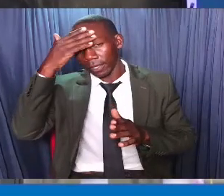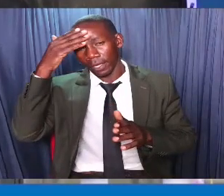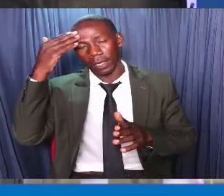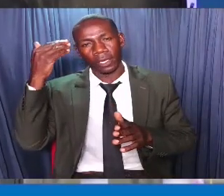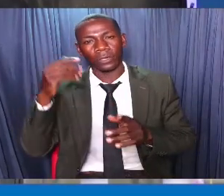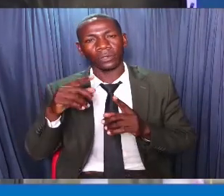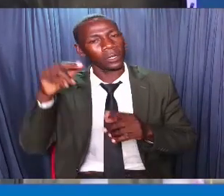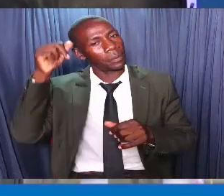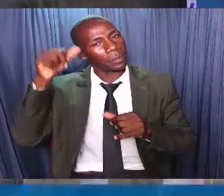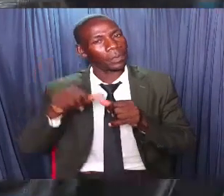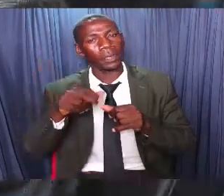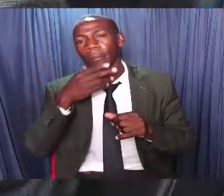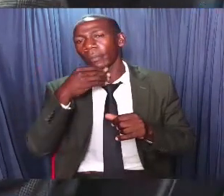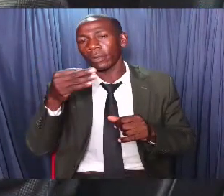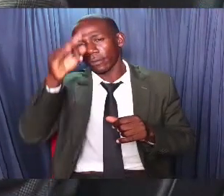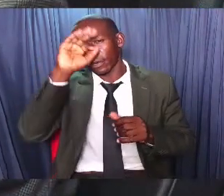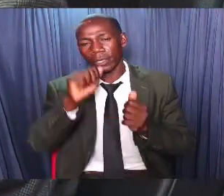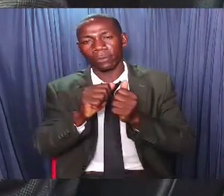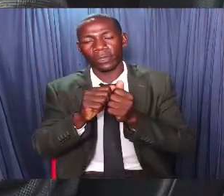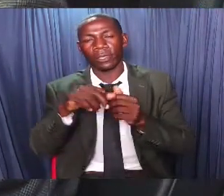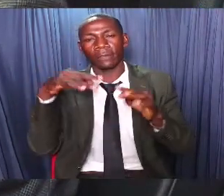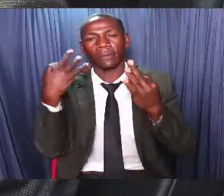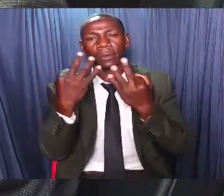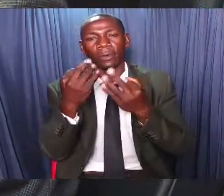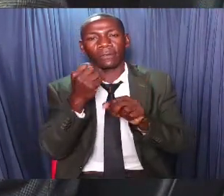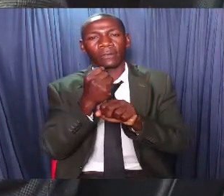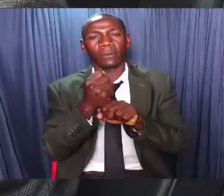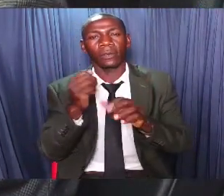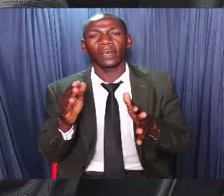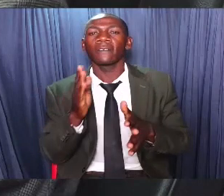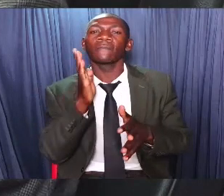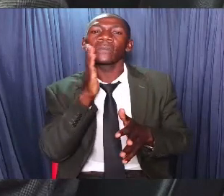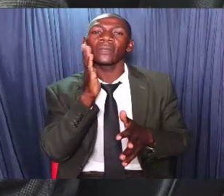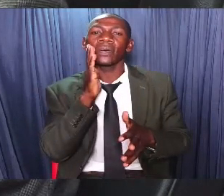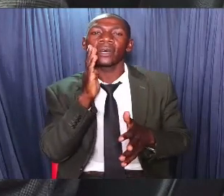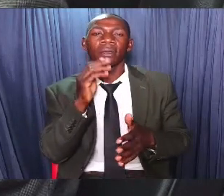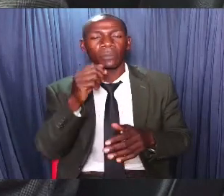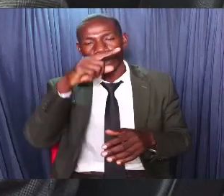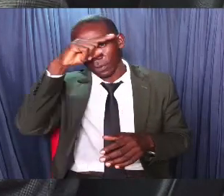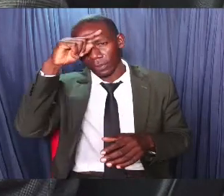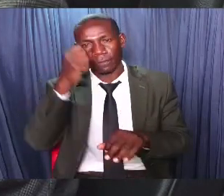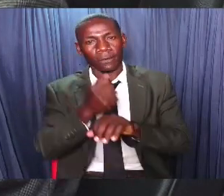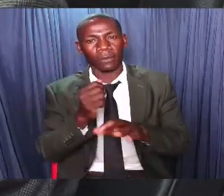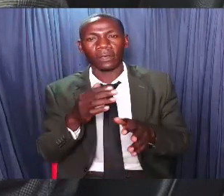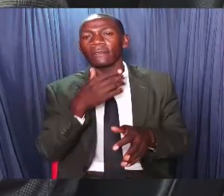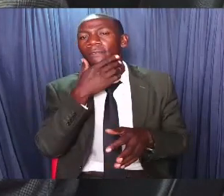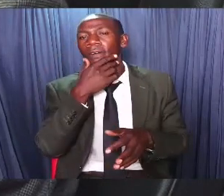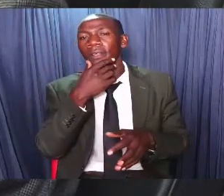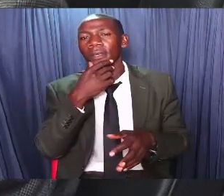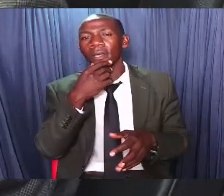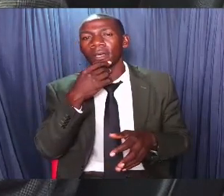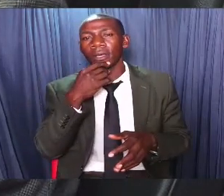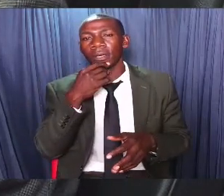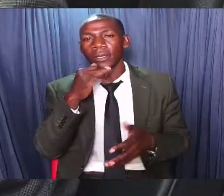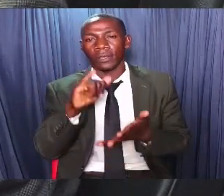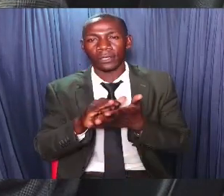Mungu. Remember the servant of God. Pamoja na nyumba ya missionary. Together with the house of the Maana kwa ajili ya missionary. Because of missionary. Sote tuko hivi